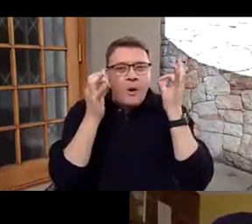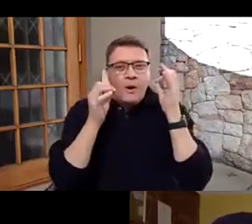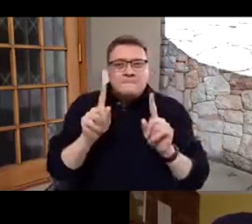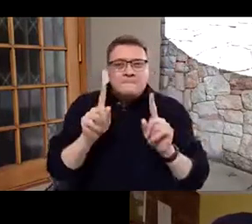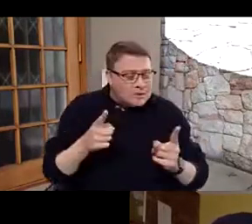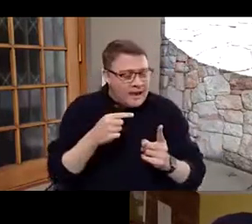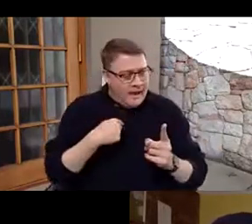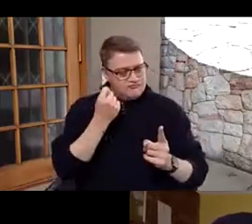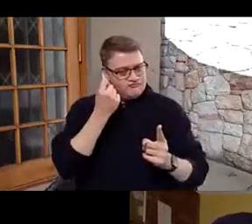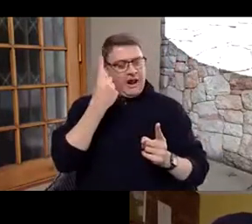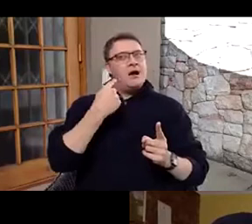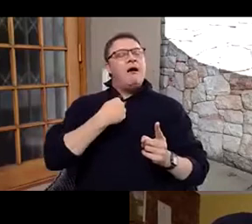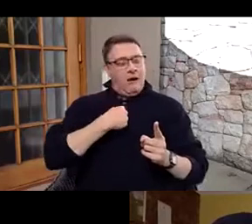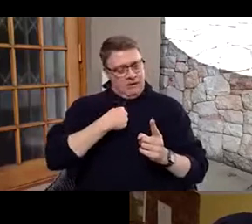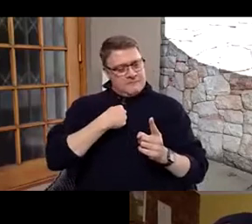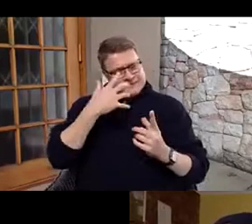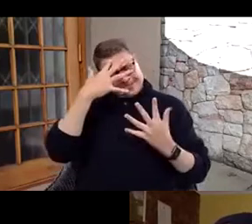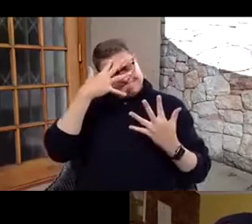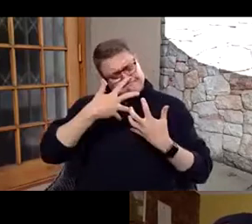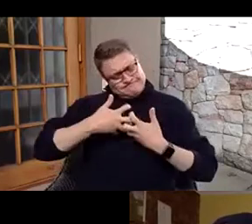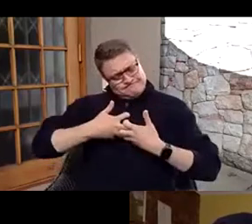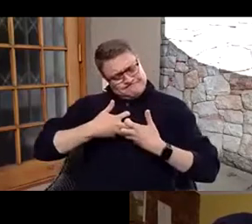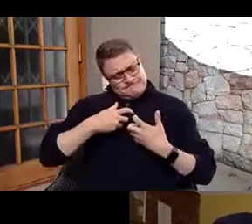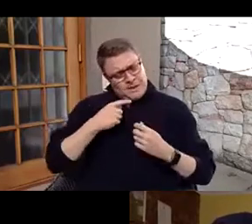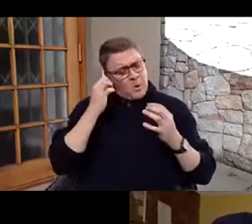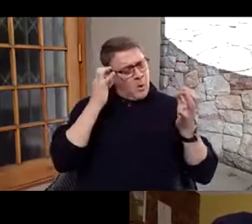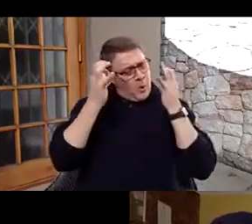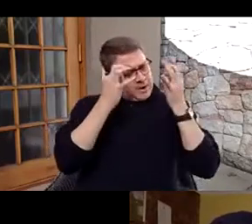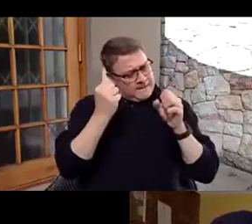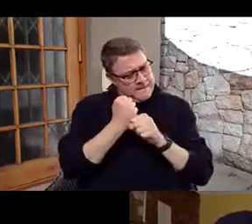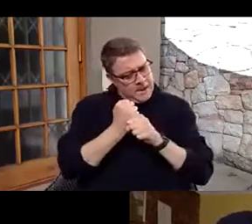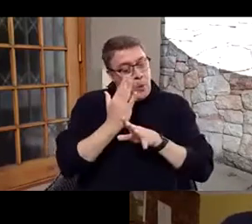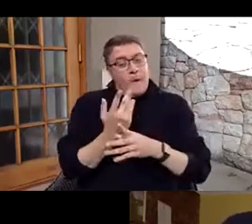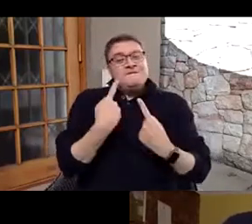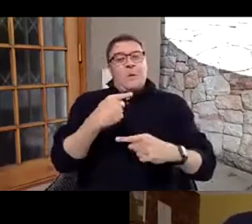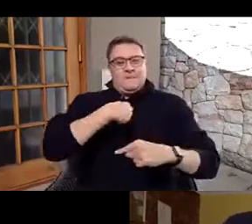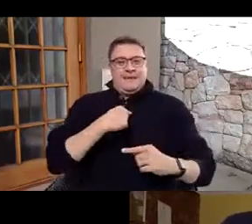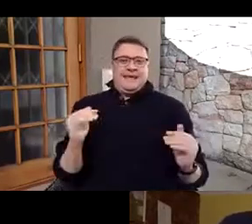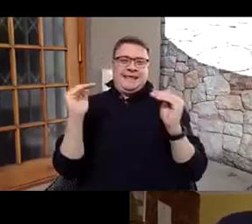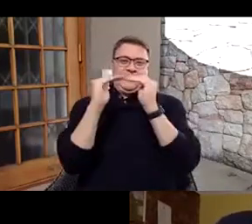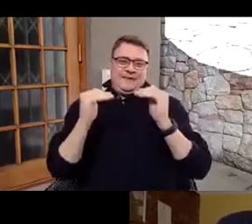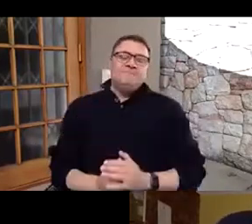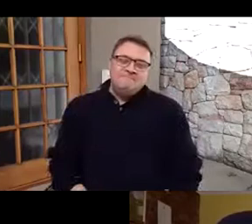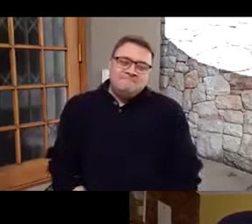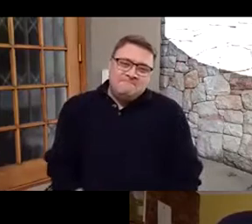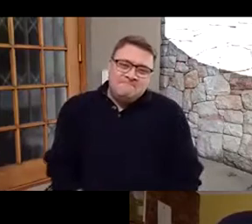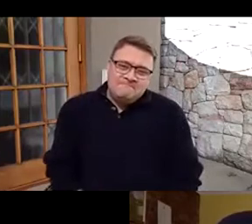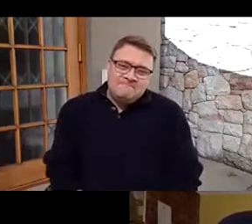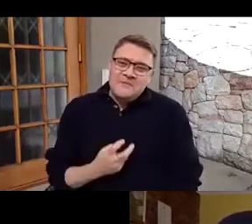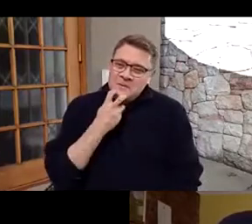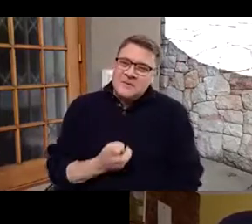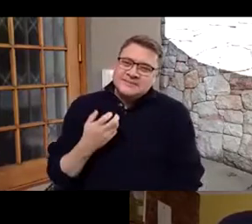I just needed to figure out how to make those things work for me. Oh, that's awesome.